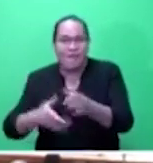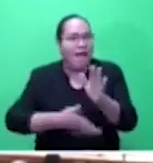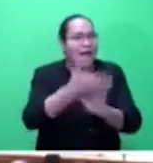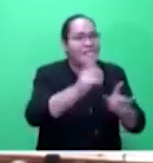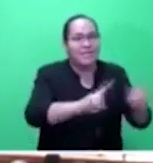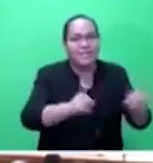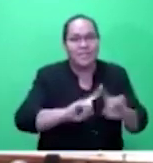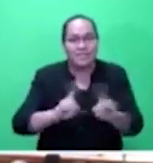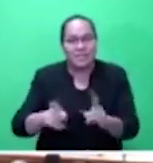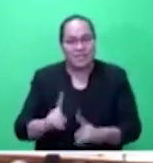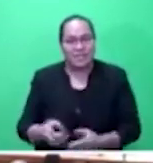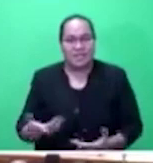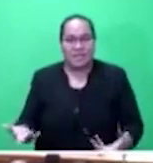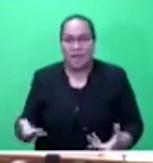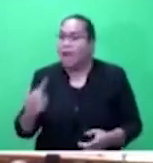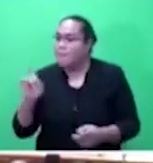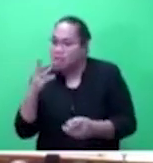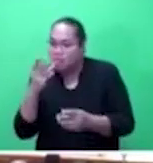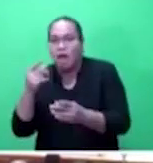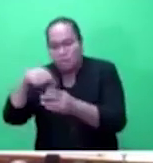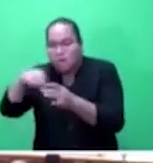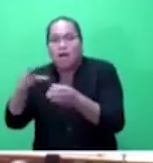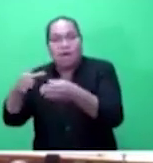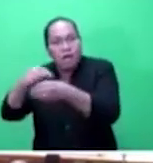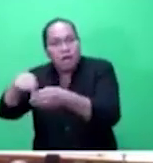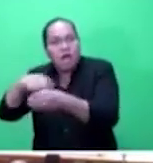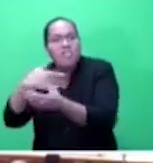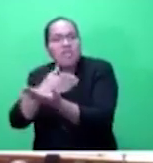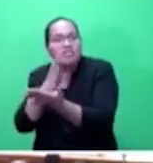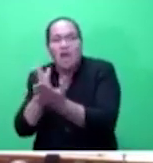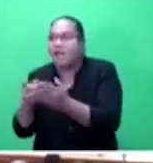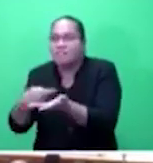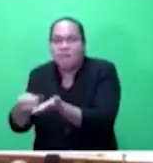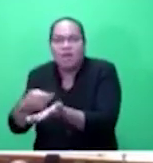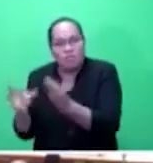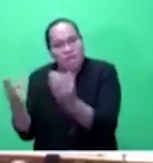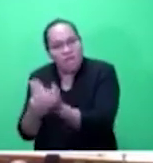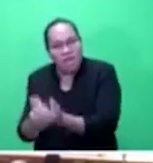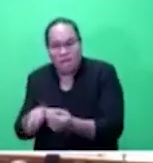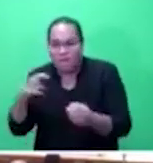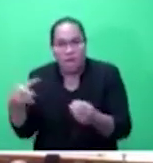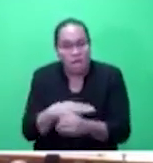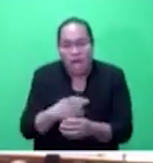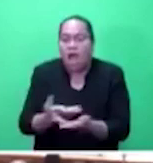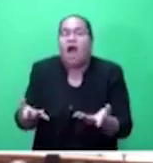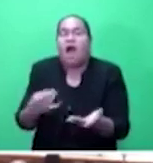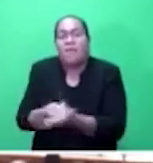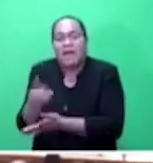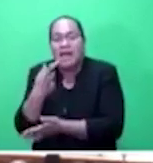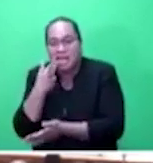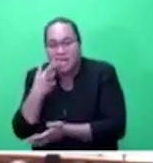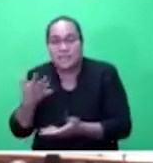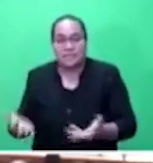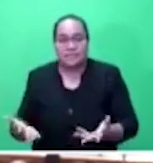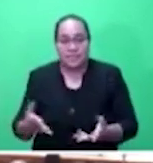industries, who may share a roof with or is related to a government employee. And in those cases, those workers